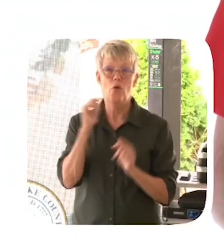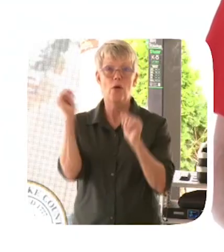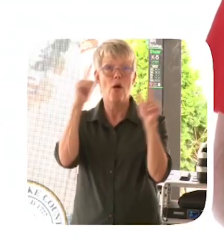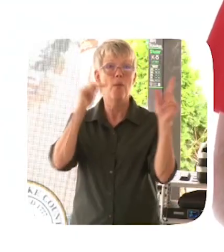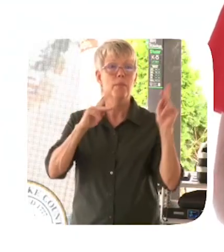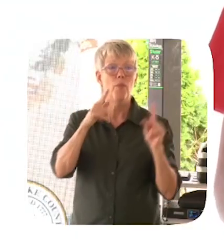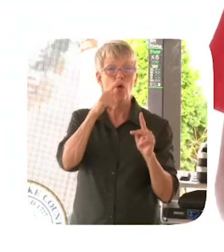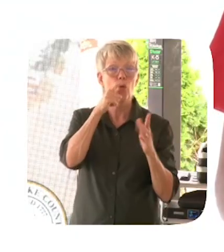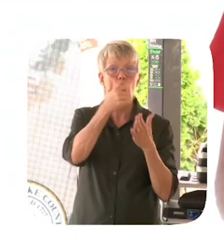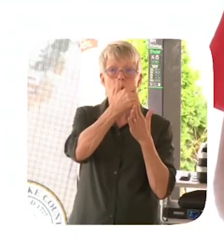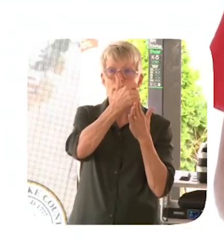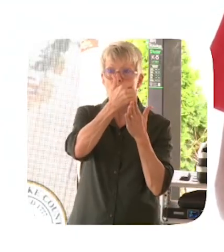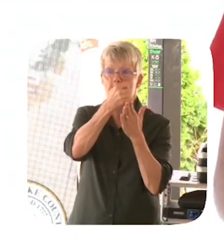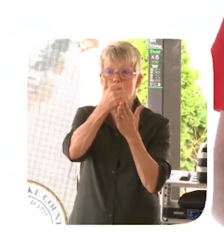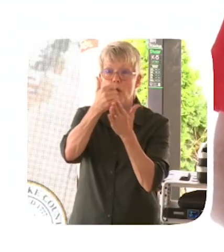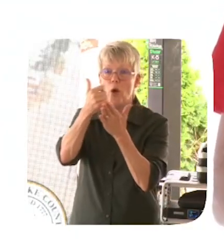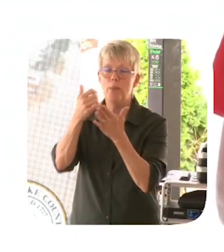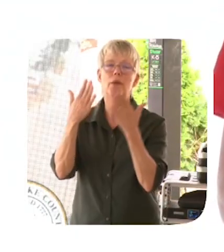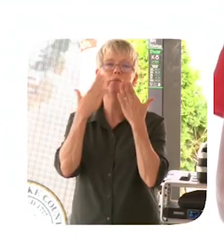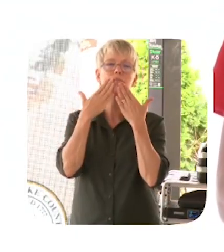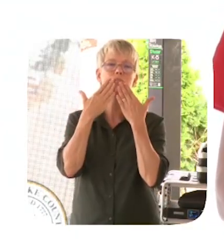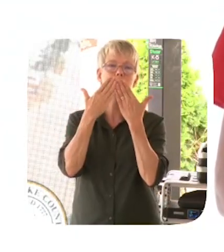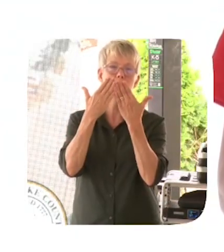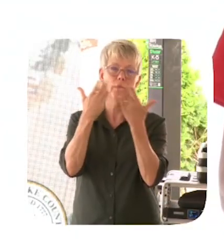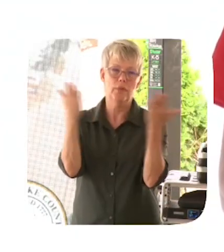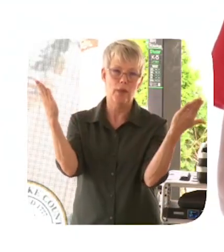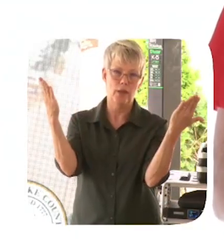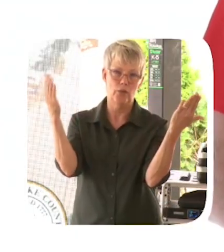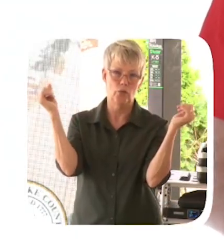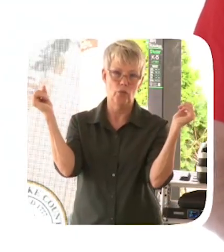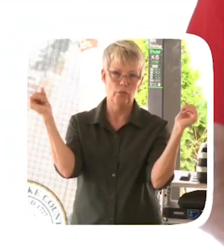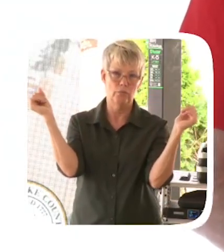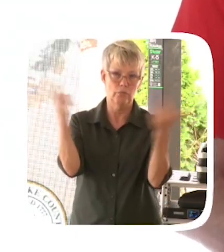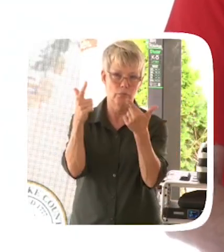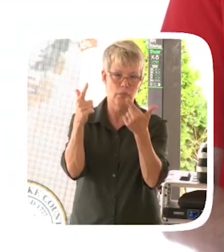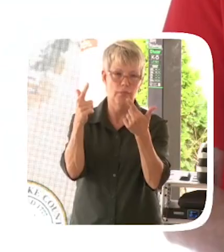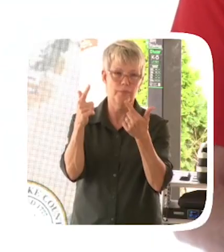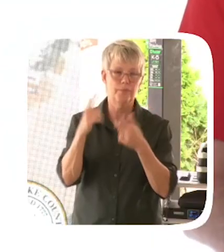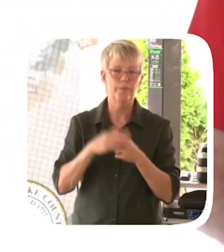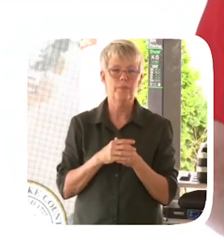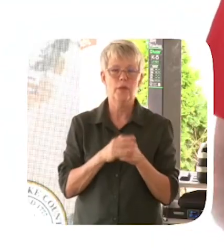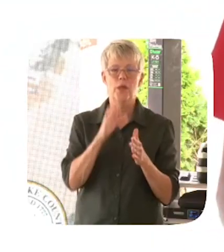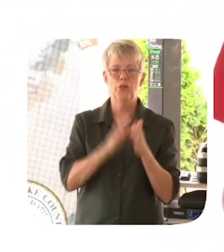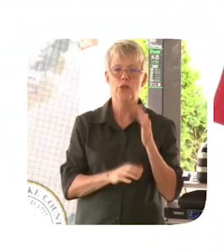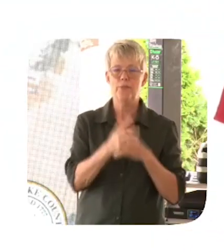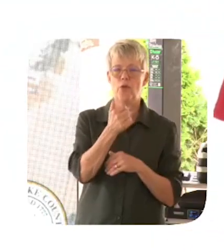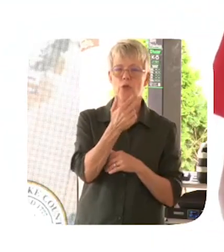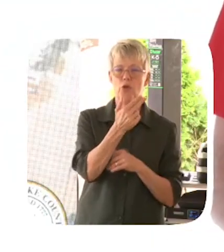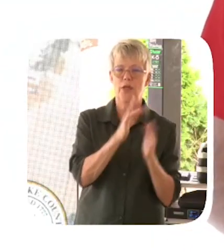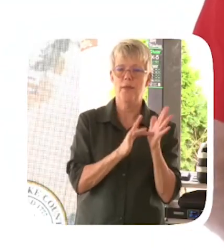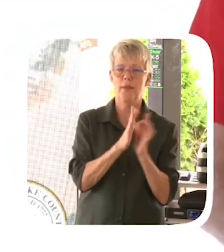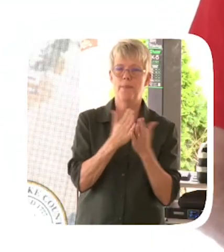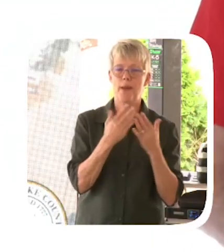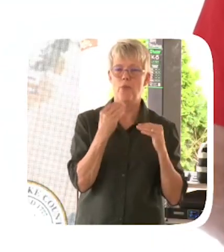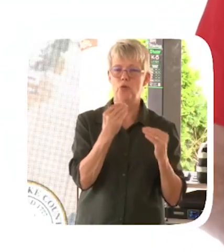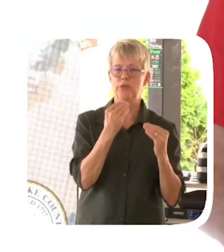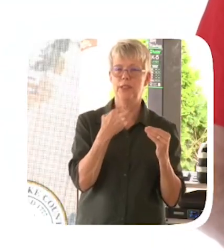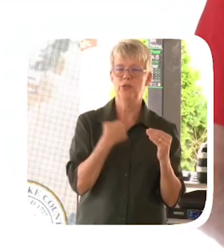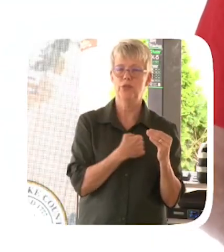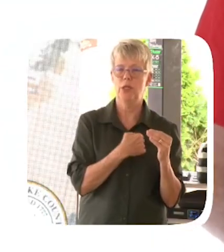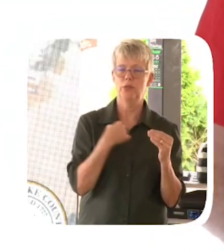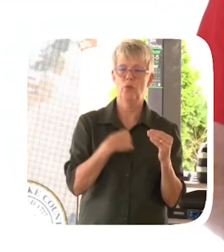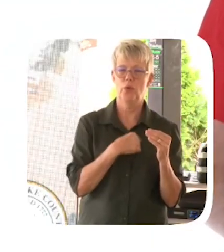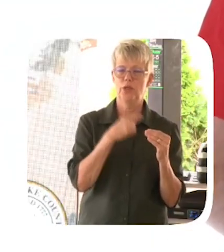who helped in any way, thank you. In Hebrews chapter 13, the Bible teaches us that we shouldn't neglect to